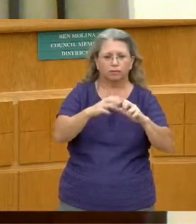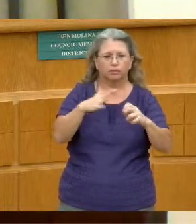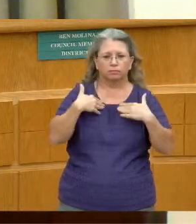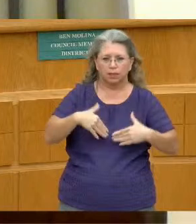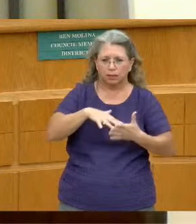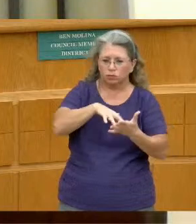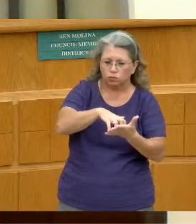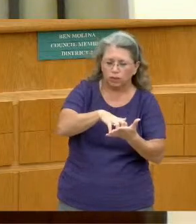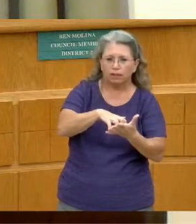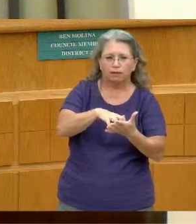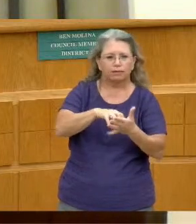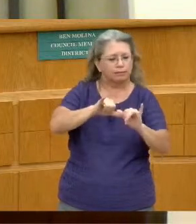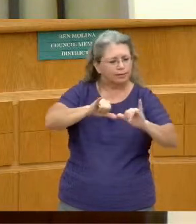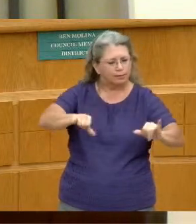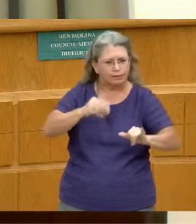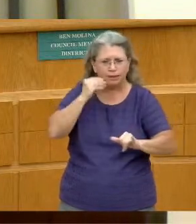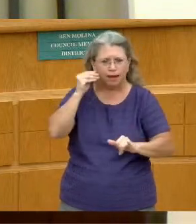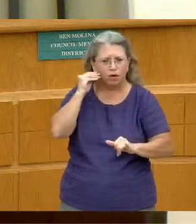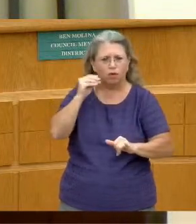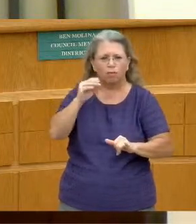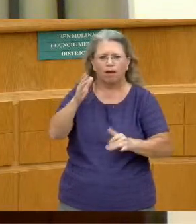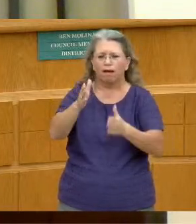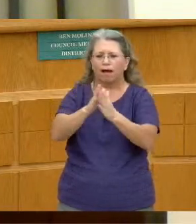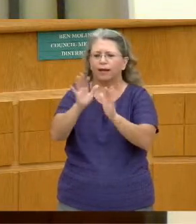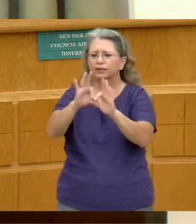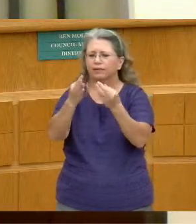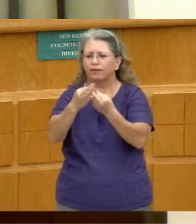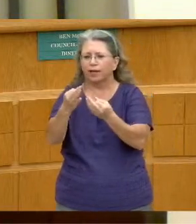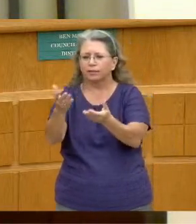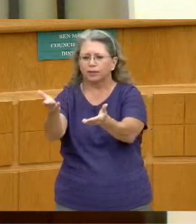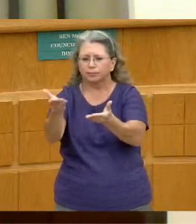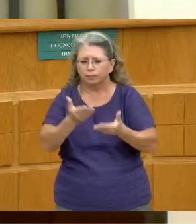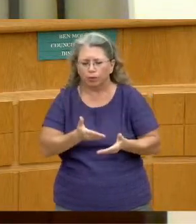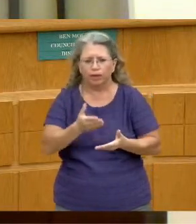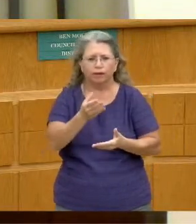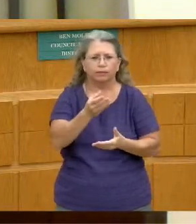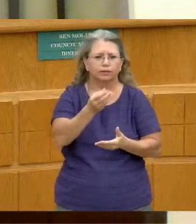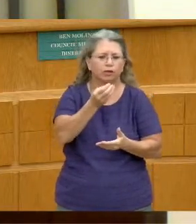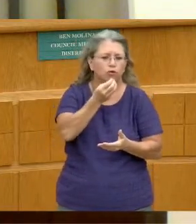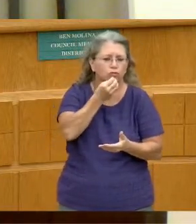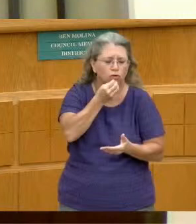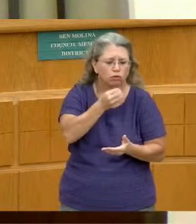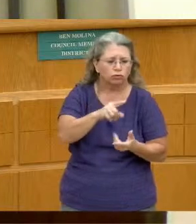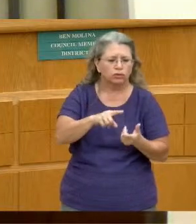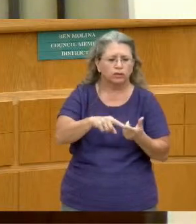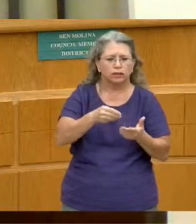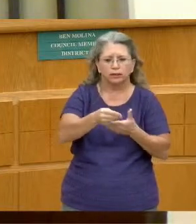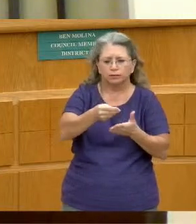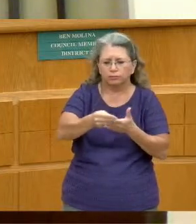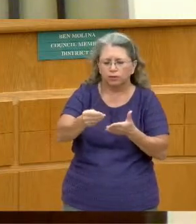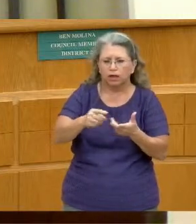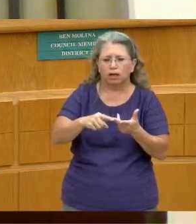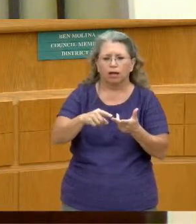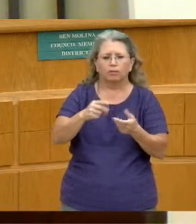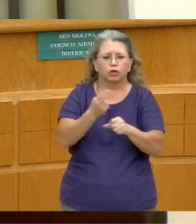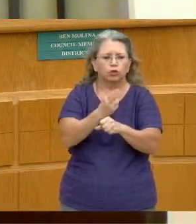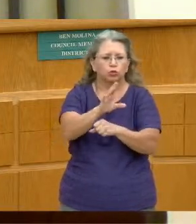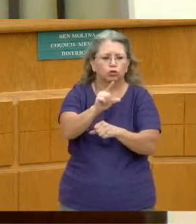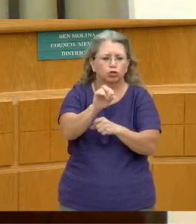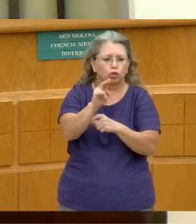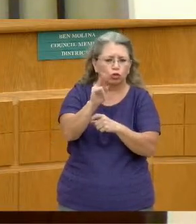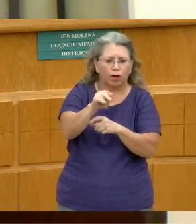family come and drop off groceries for you. Utilize your grandkids to help you do those things. This is a good time to